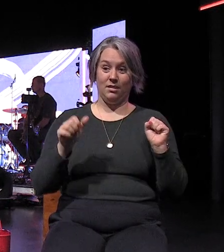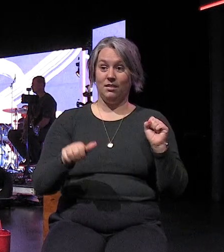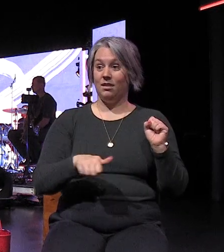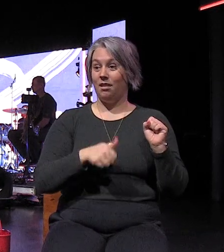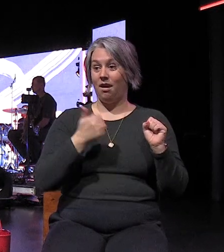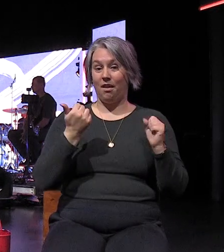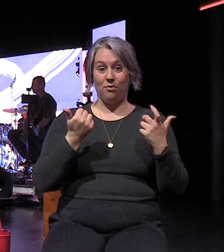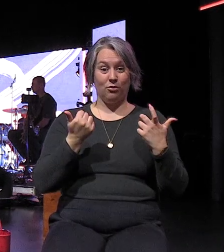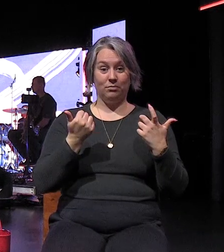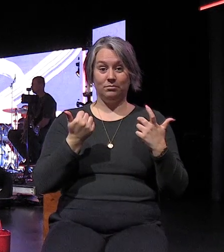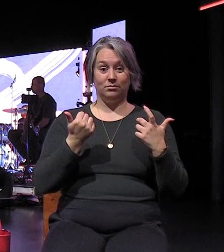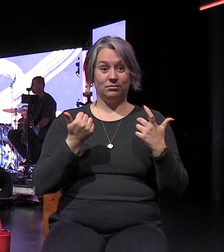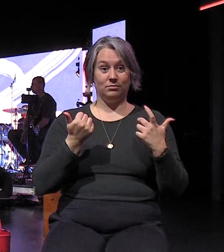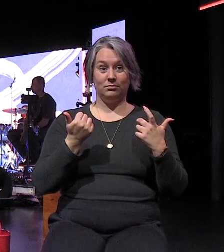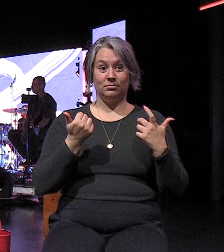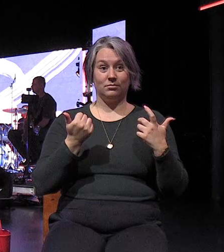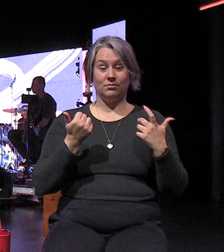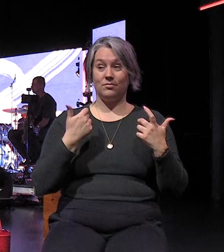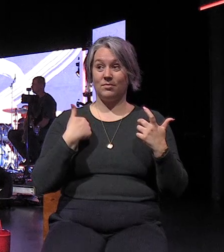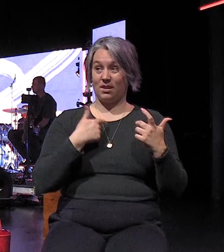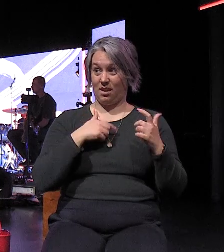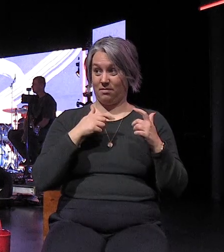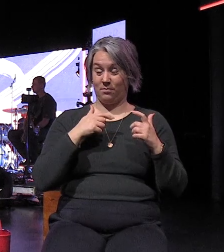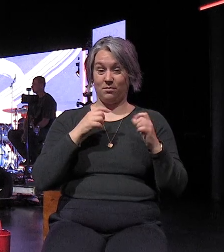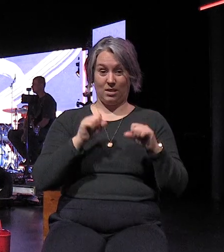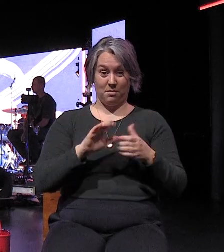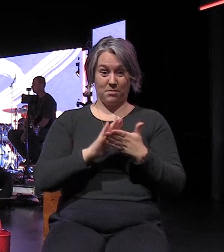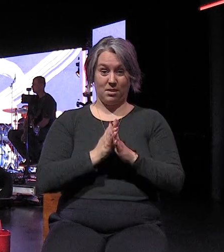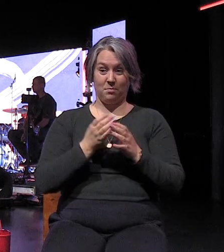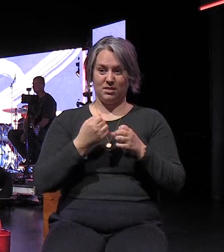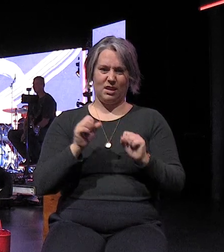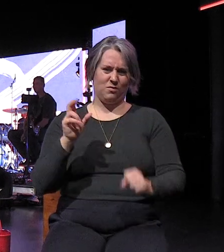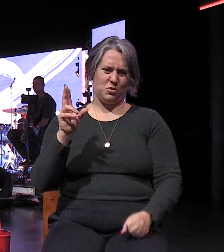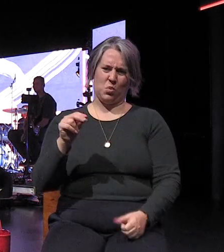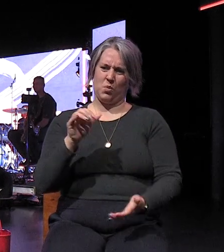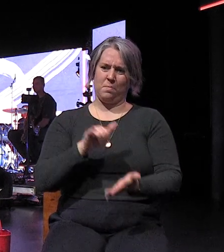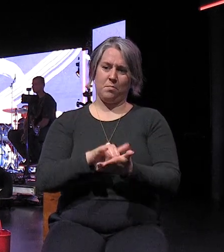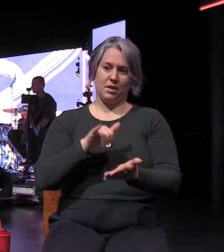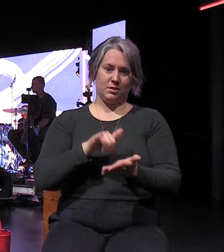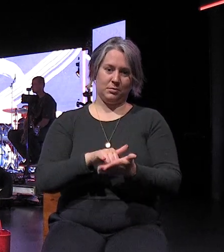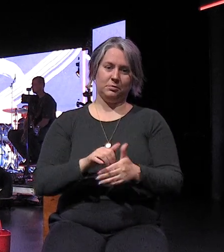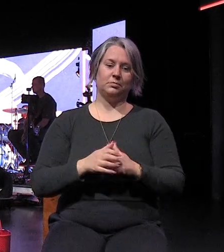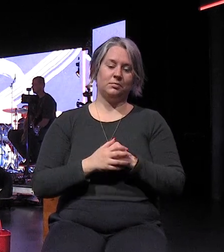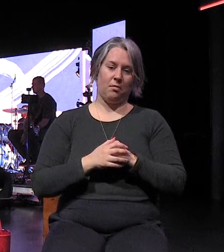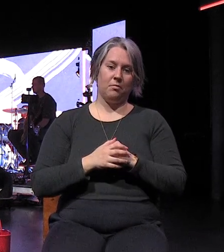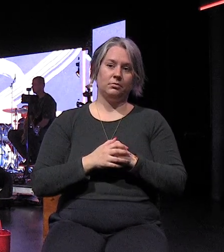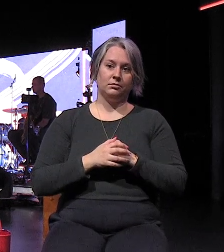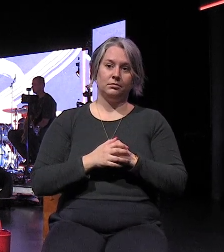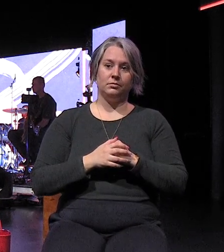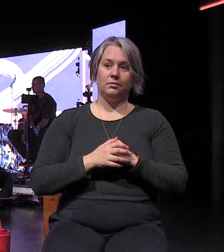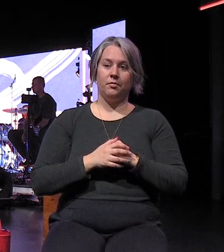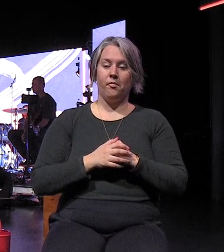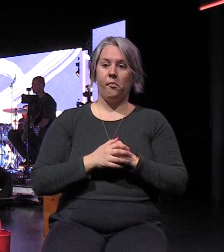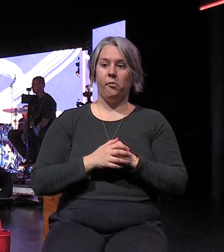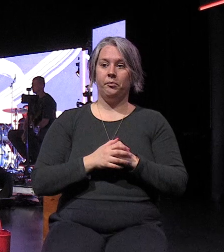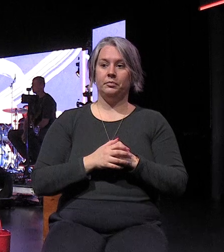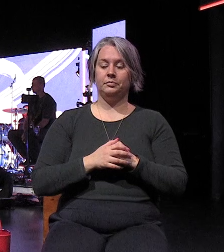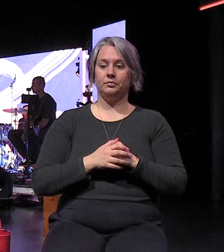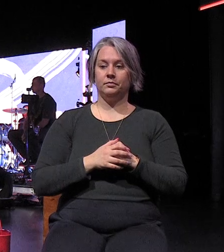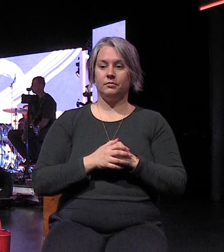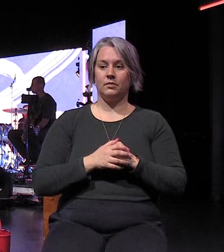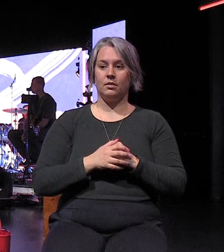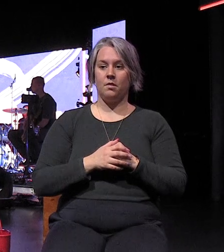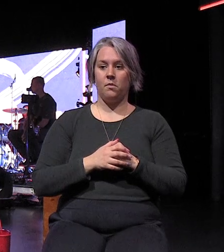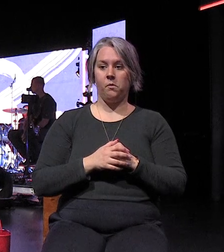can earn our way into salvation. It's a free gift from Jesus Christ on the cross. Then Peter just blurted out. He